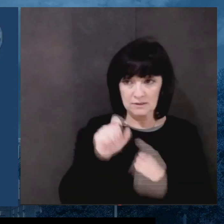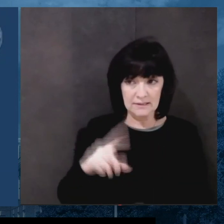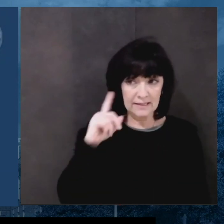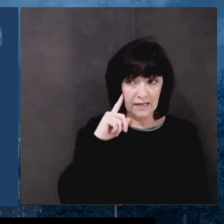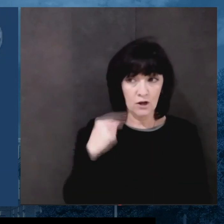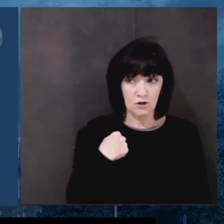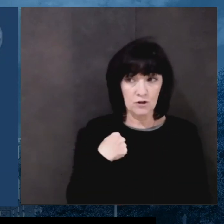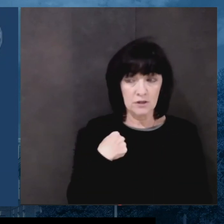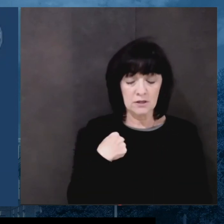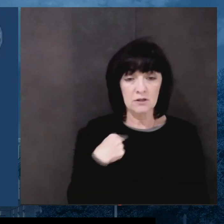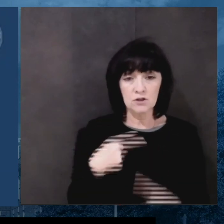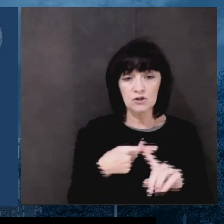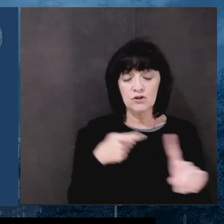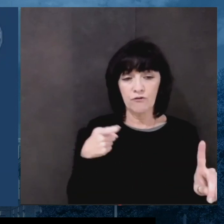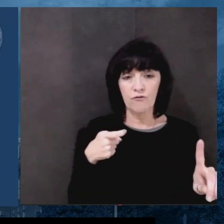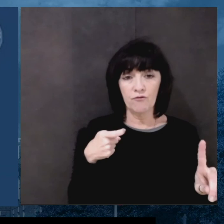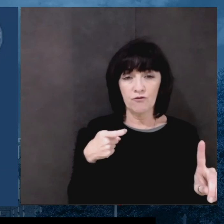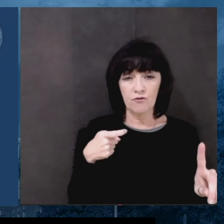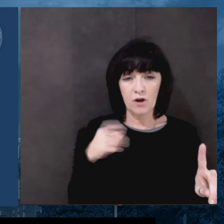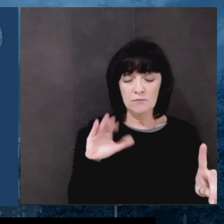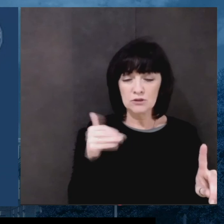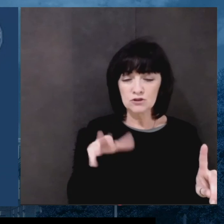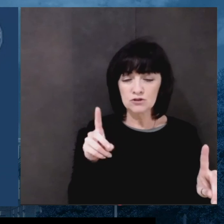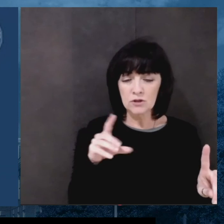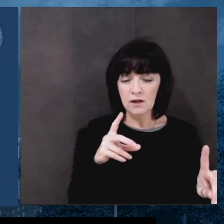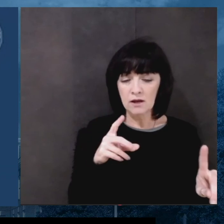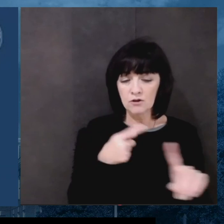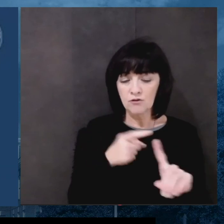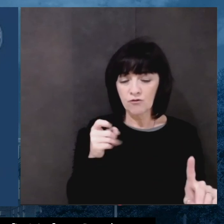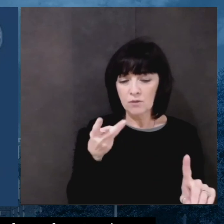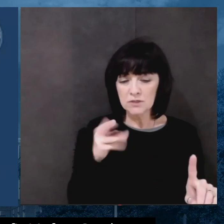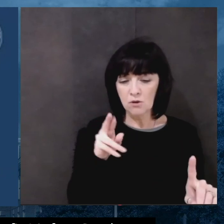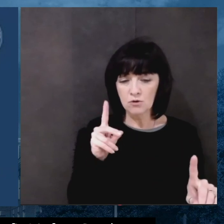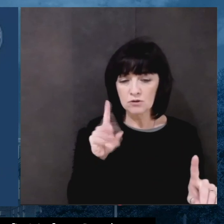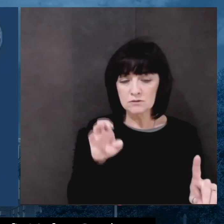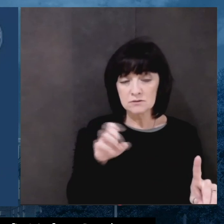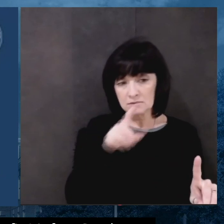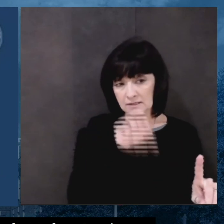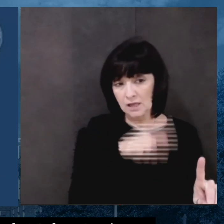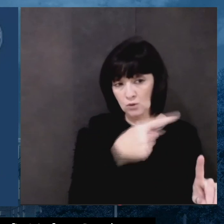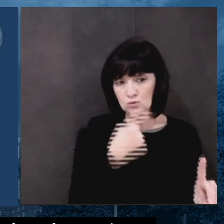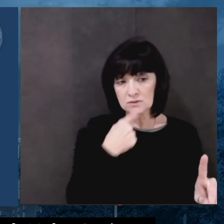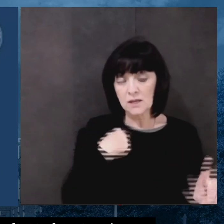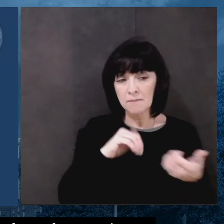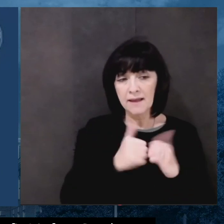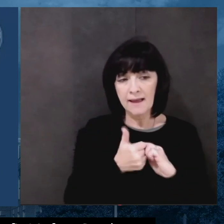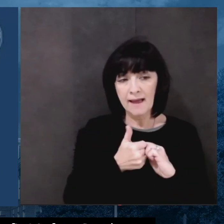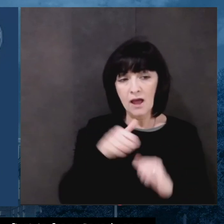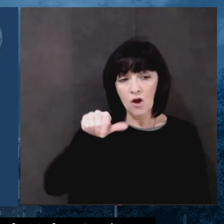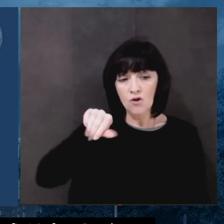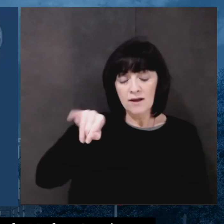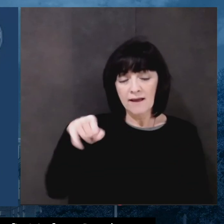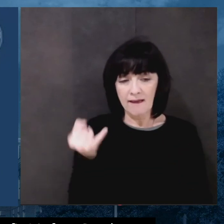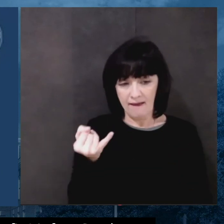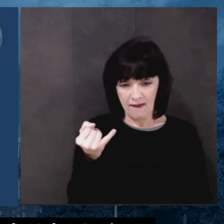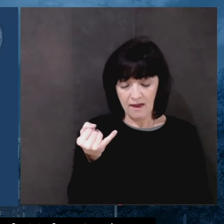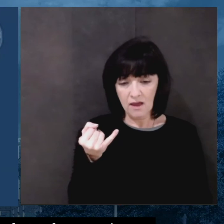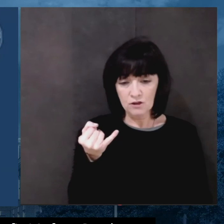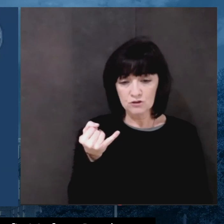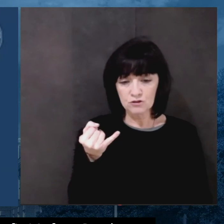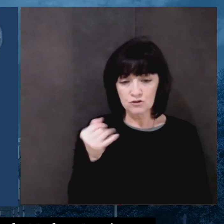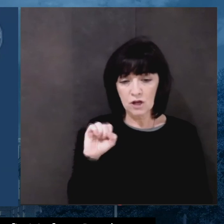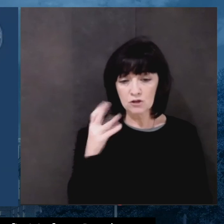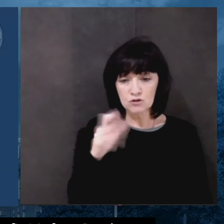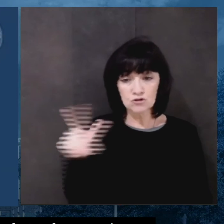at WRDE. Could you clarify how AJ Shaw contracted the virus, and how are you not considered